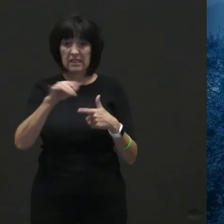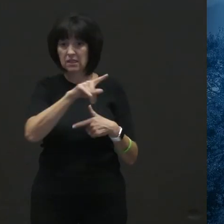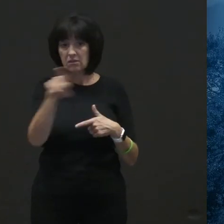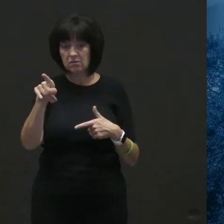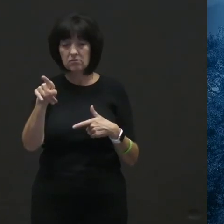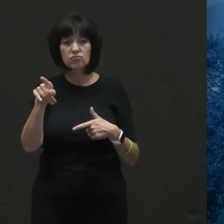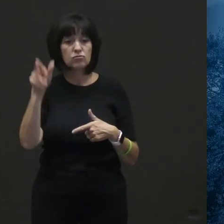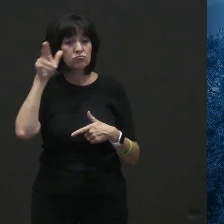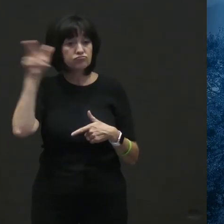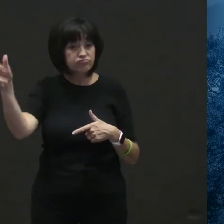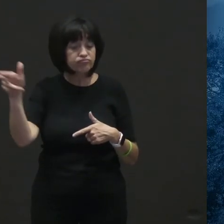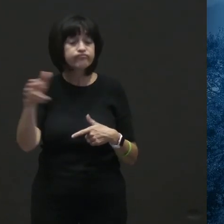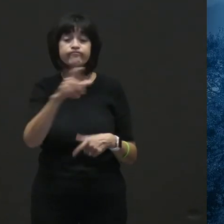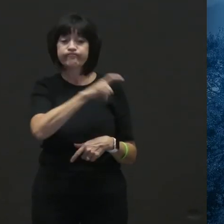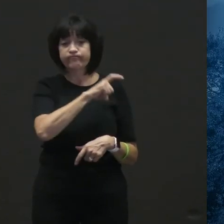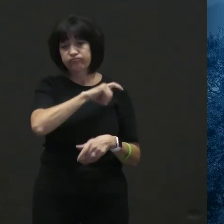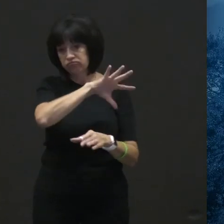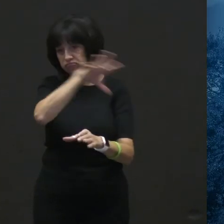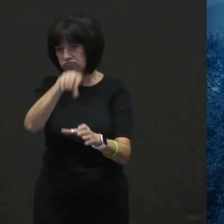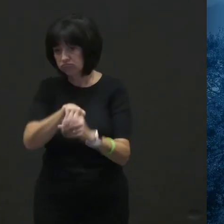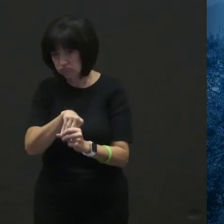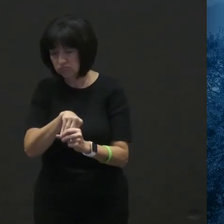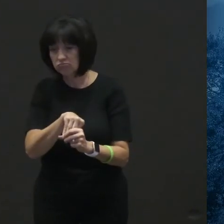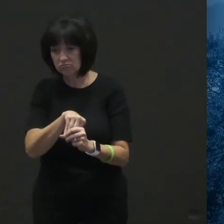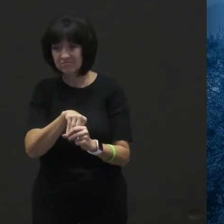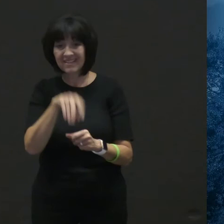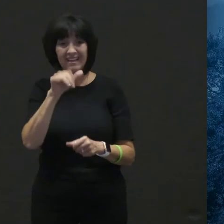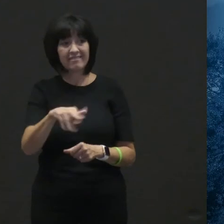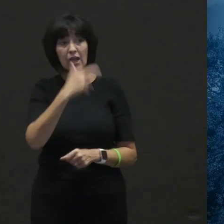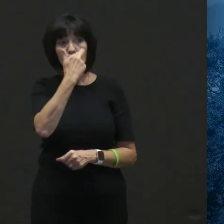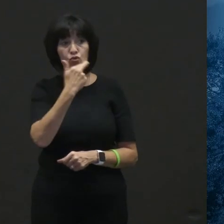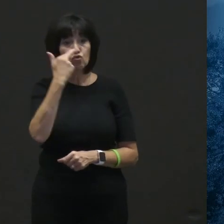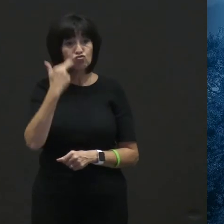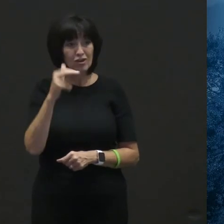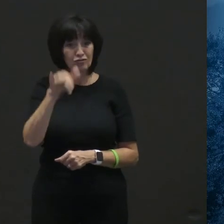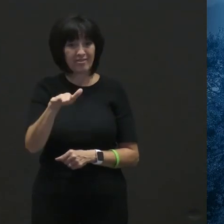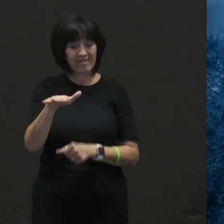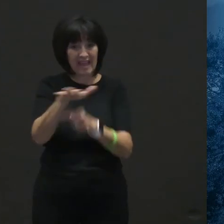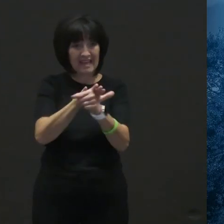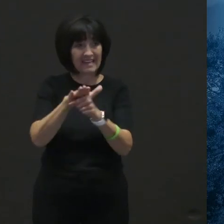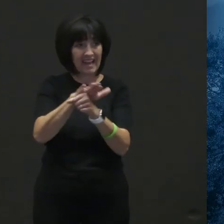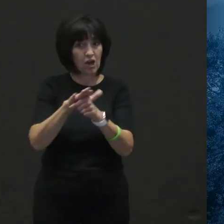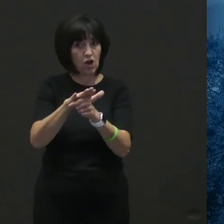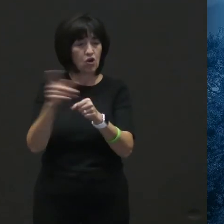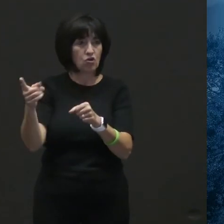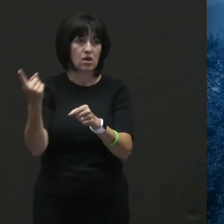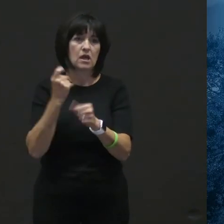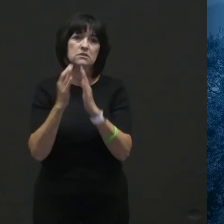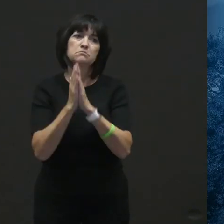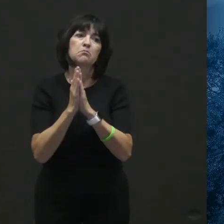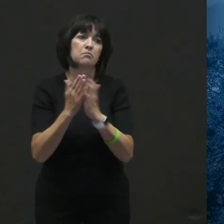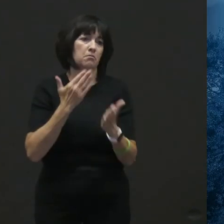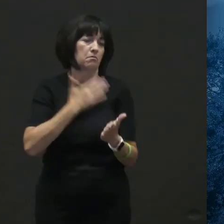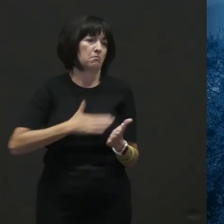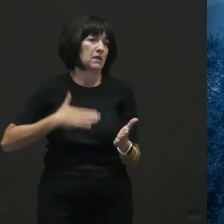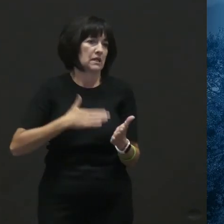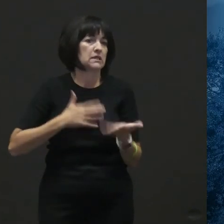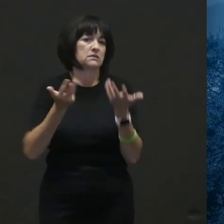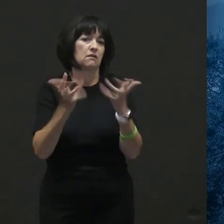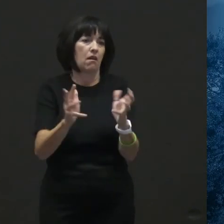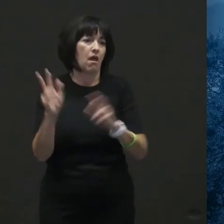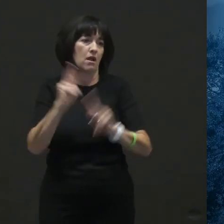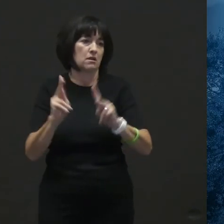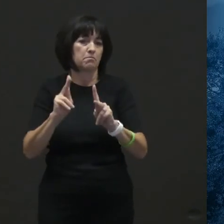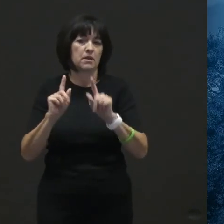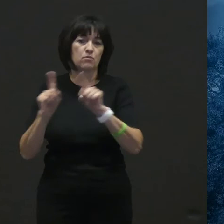restaurateurs there in Newark who have been all over us about allowing them to have more people in their